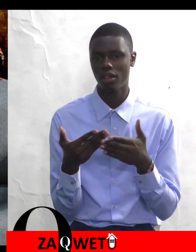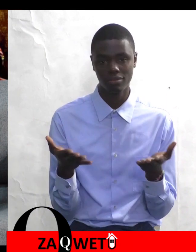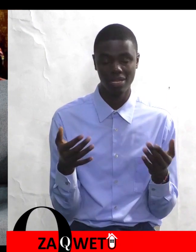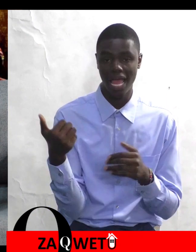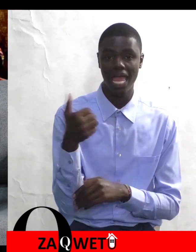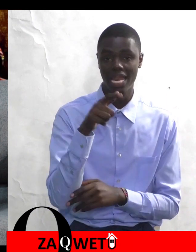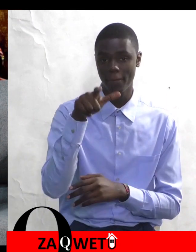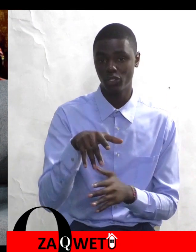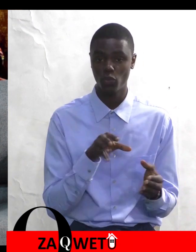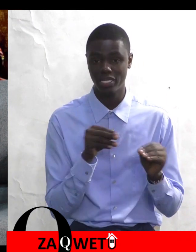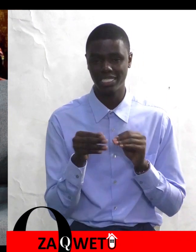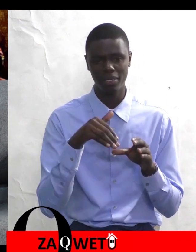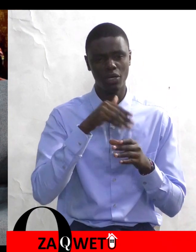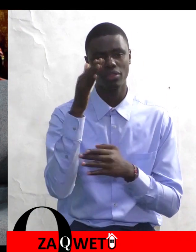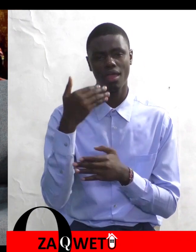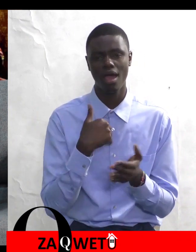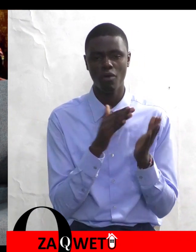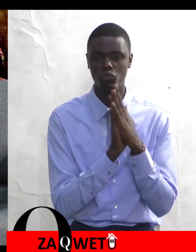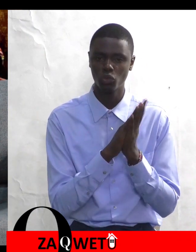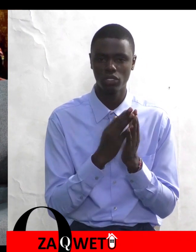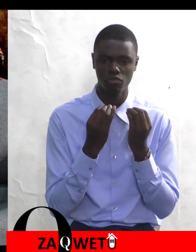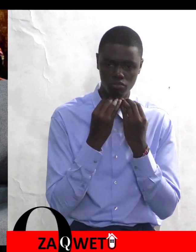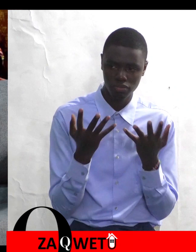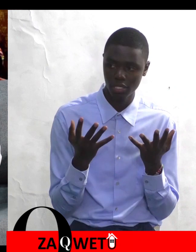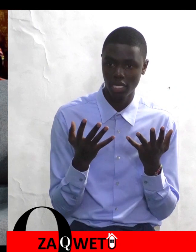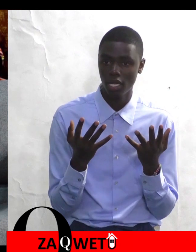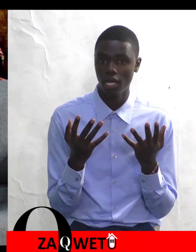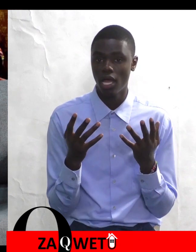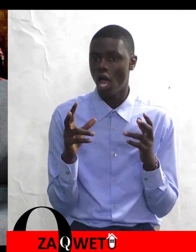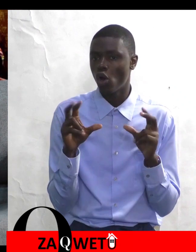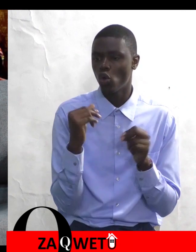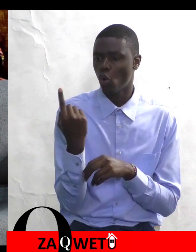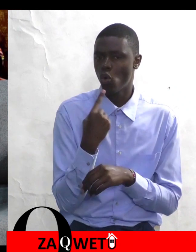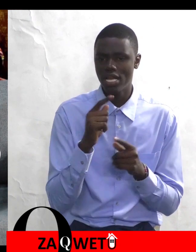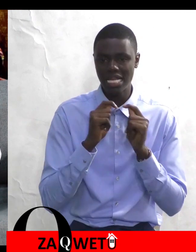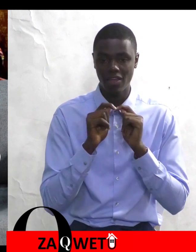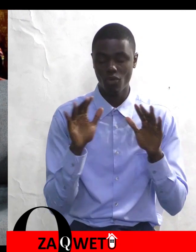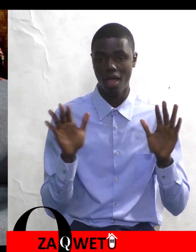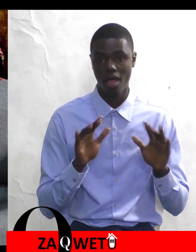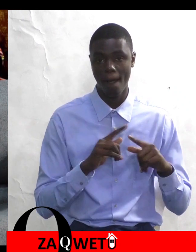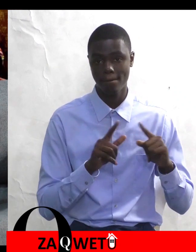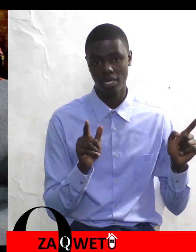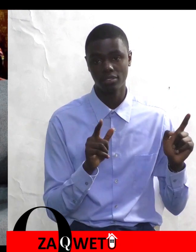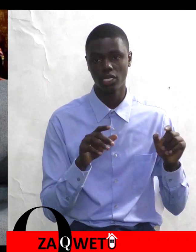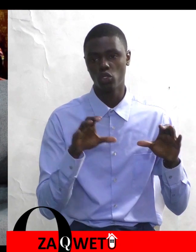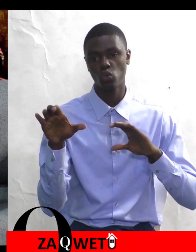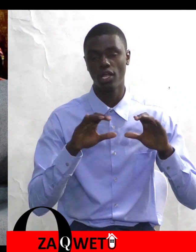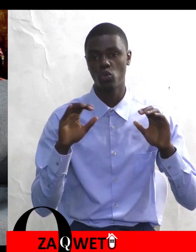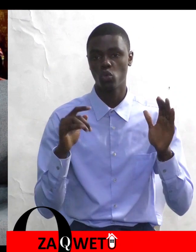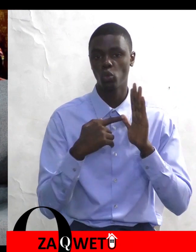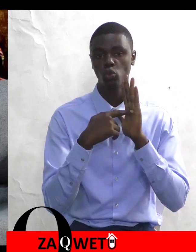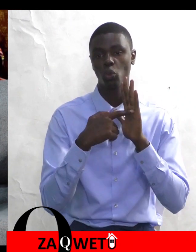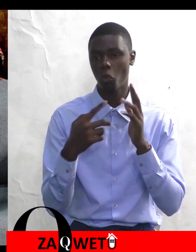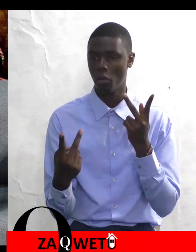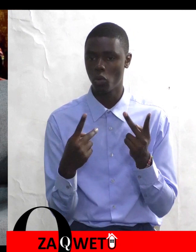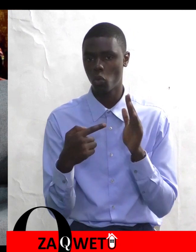All PWDs. Mm-hmm. Yeah. So at any PWD, kwako inje, you have the story to tell. Mm-hmm. Not a see only interviews. Mm-hmm. We